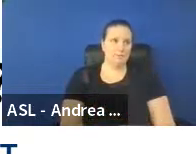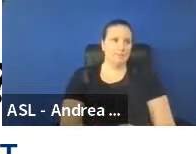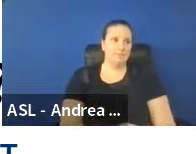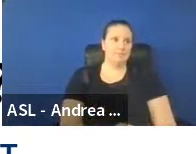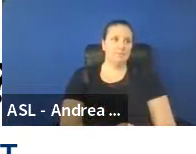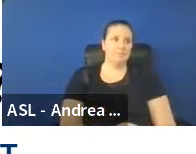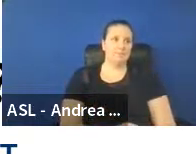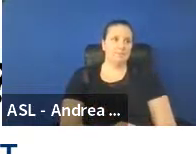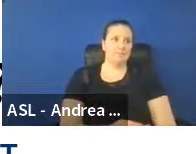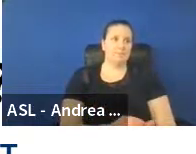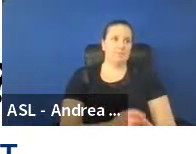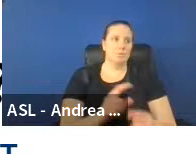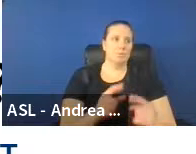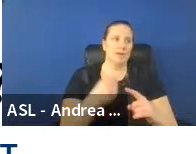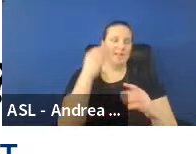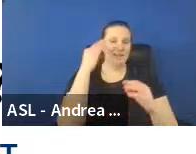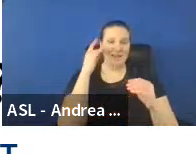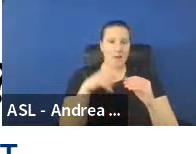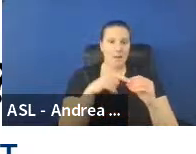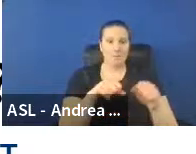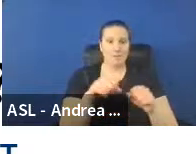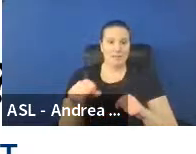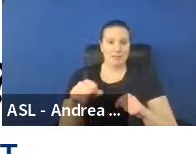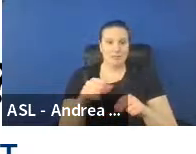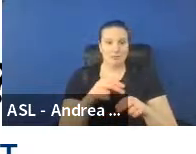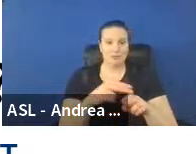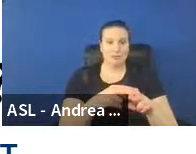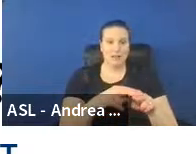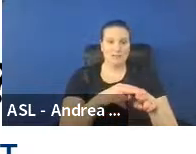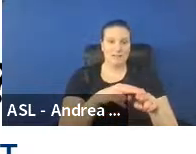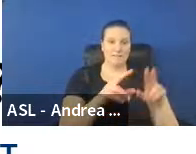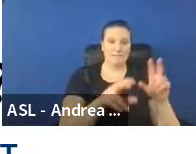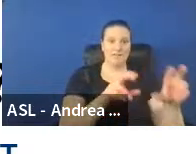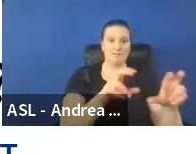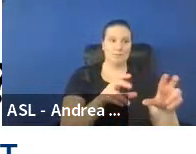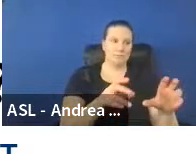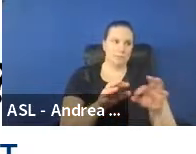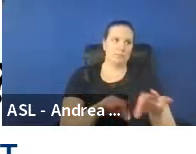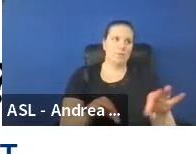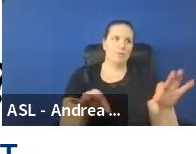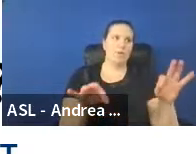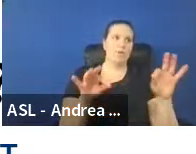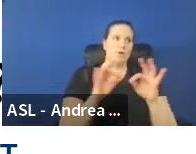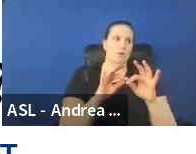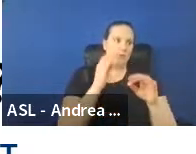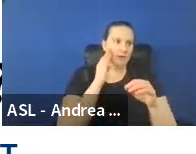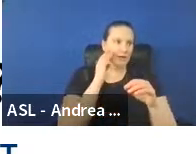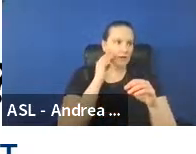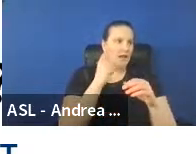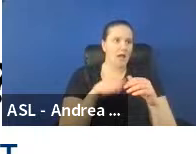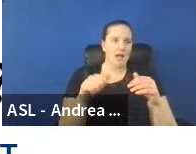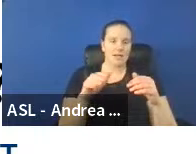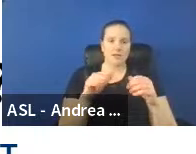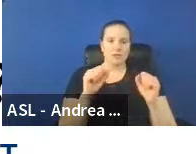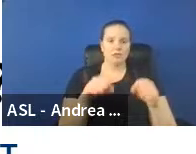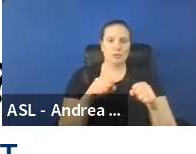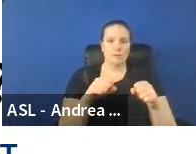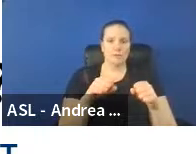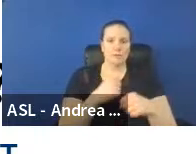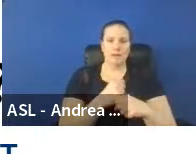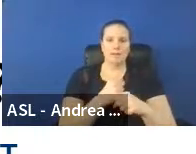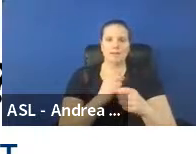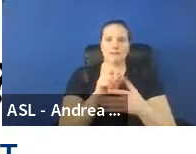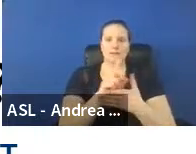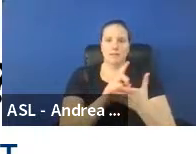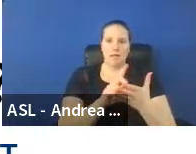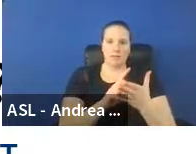When we're thinking about potential transit investments, it's really important that we think about any transit investment should be made with a desire to